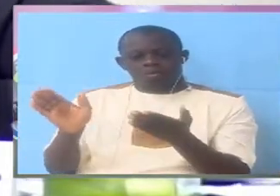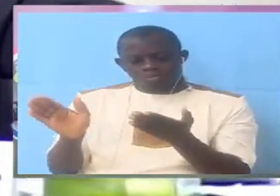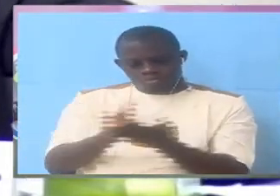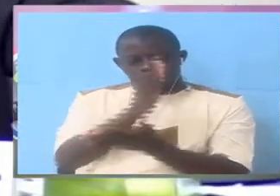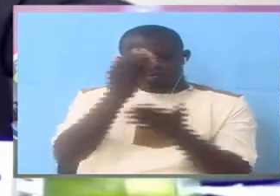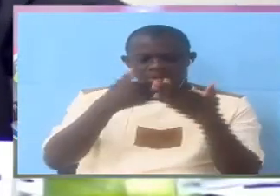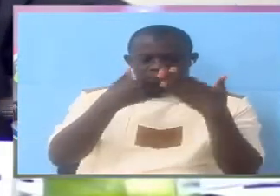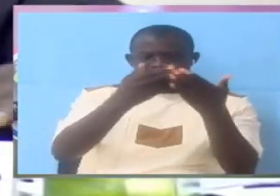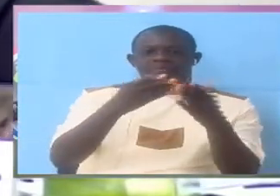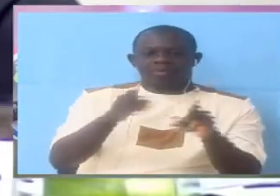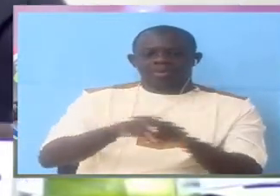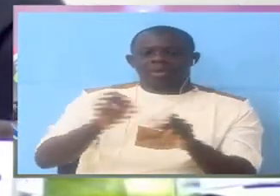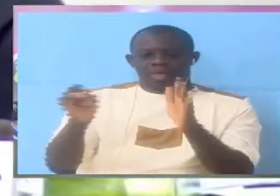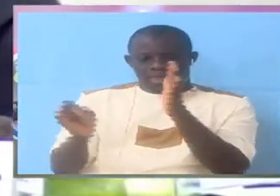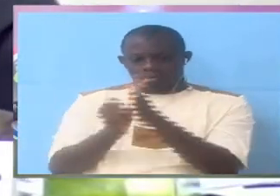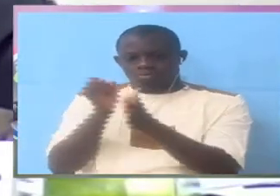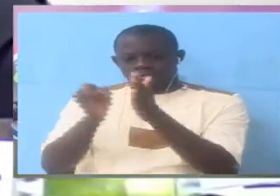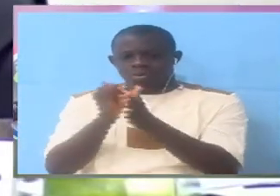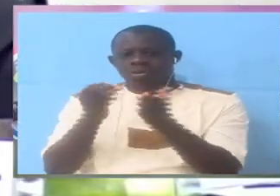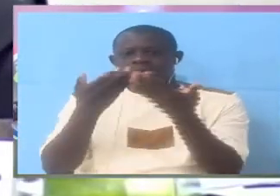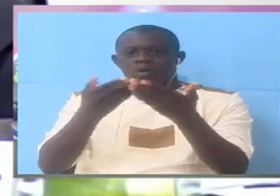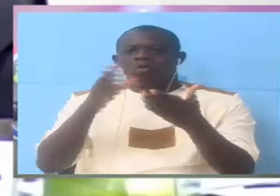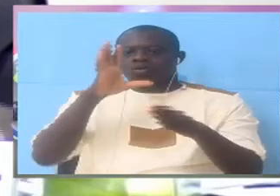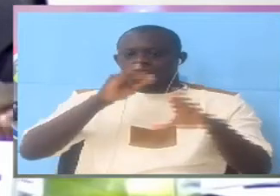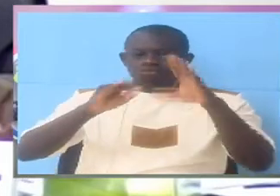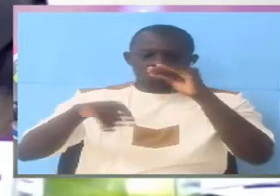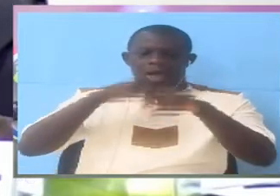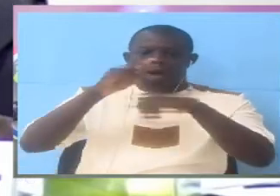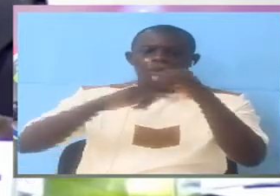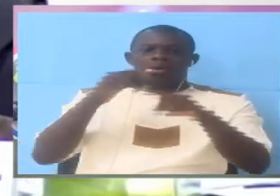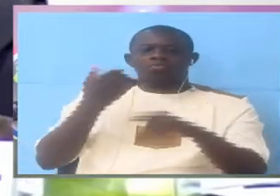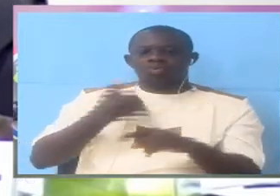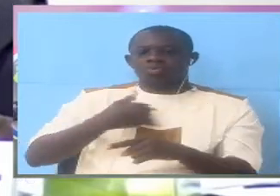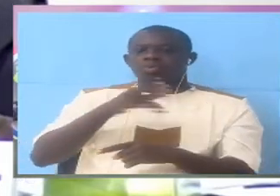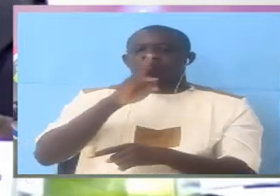the 1995 people who were arrested.